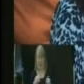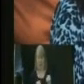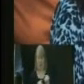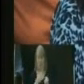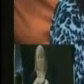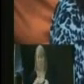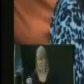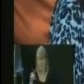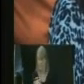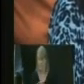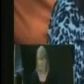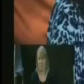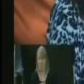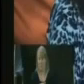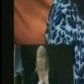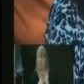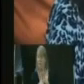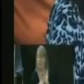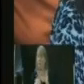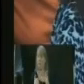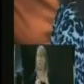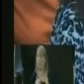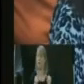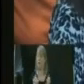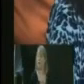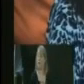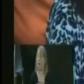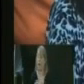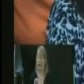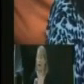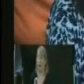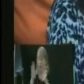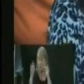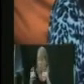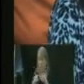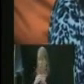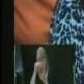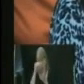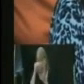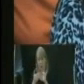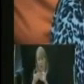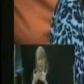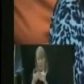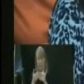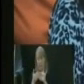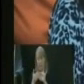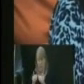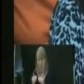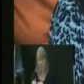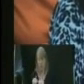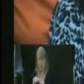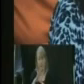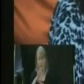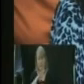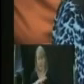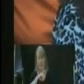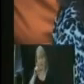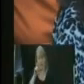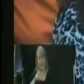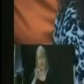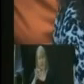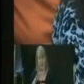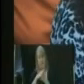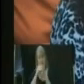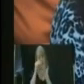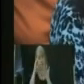For example, we were able to discuss how to focus our professional learning communities to meet the needs of our students through